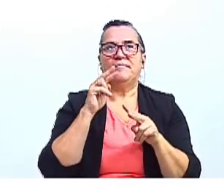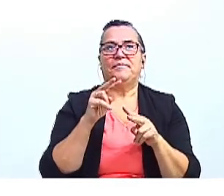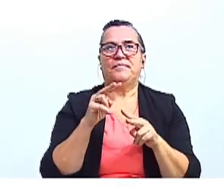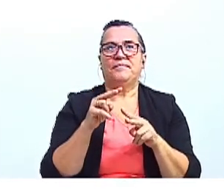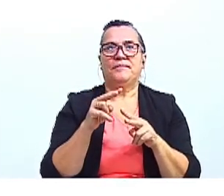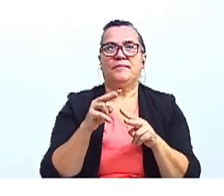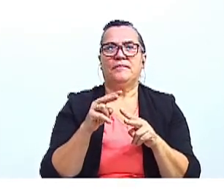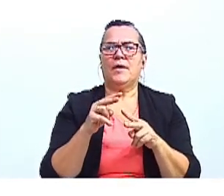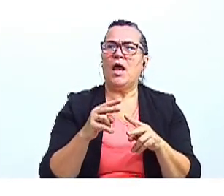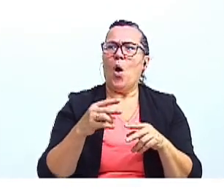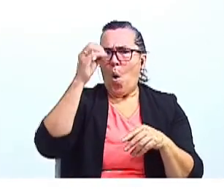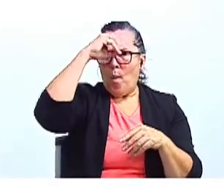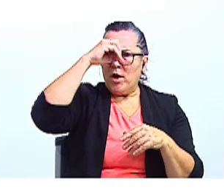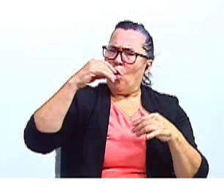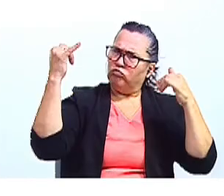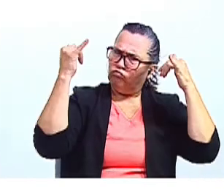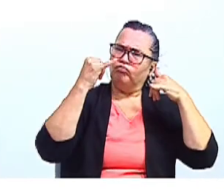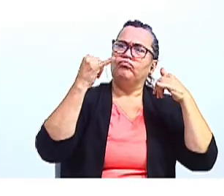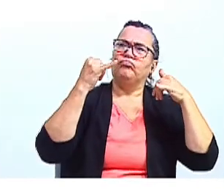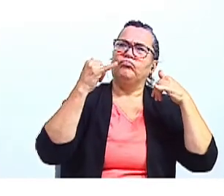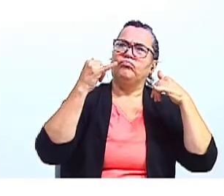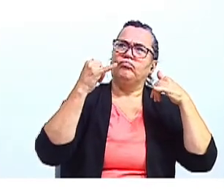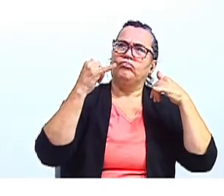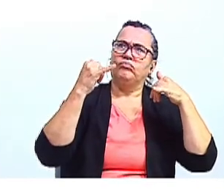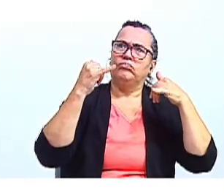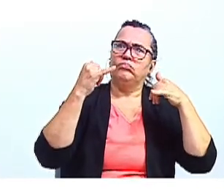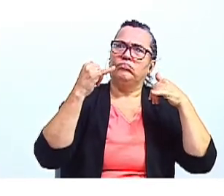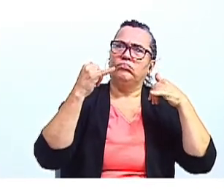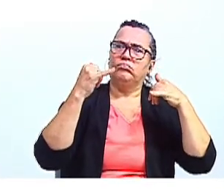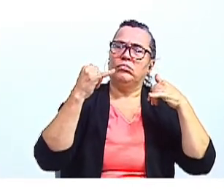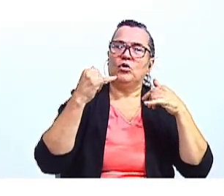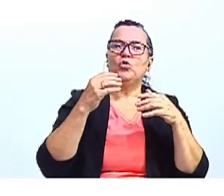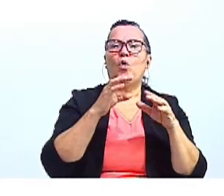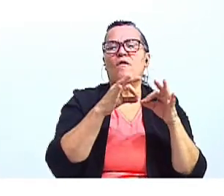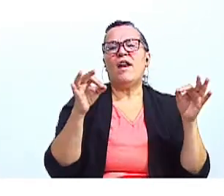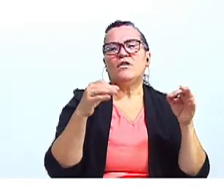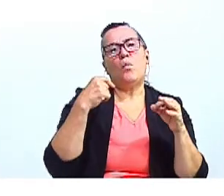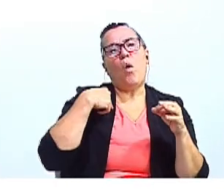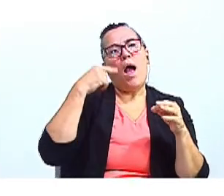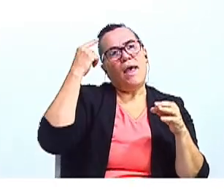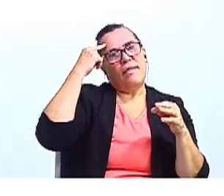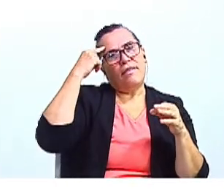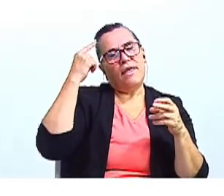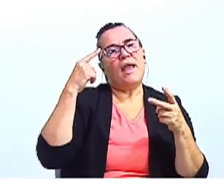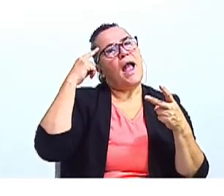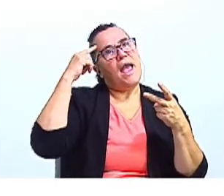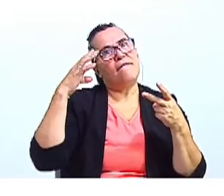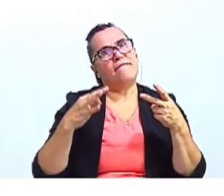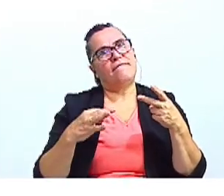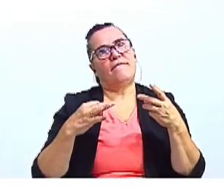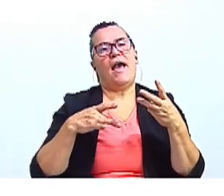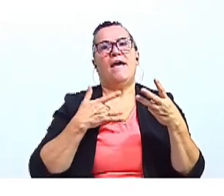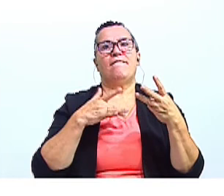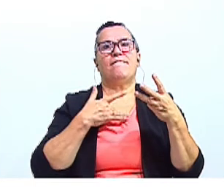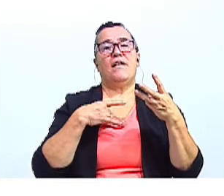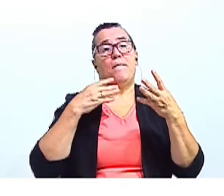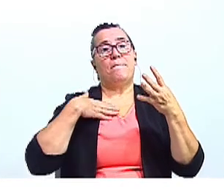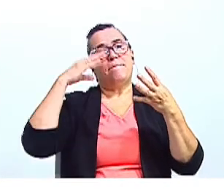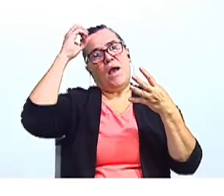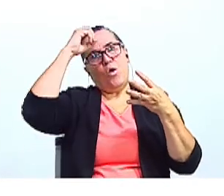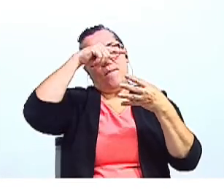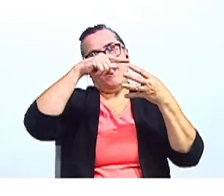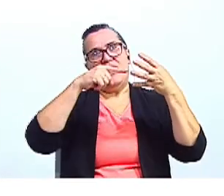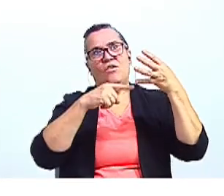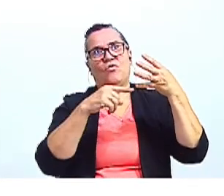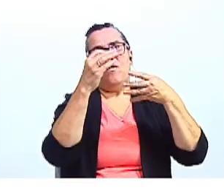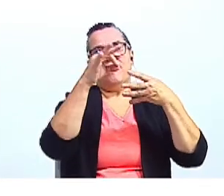Stating your opinion. You can use phrases like I think, I believe, I feel, in my opinion. For